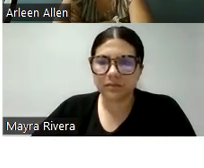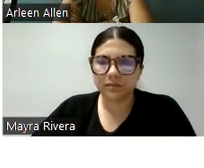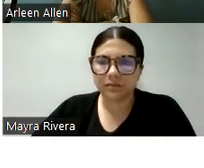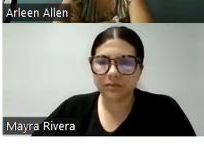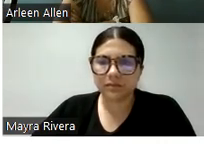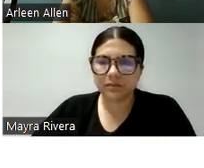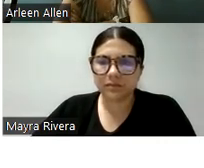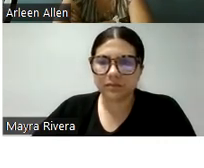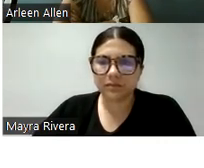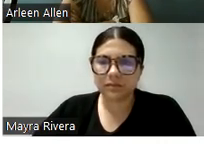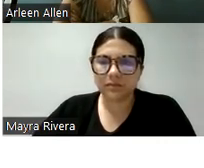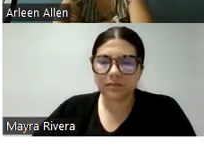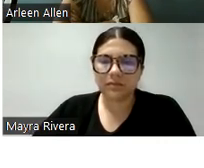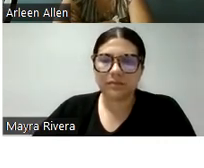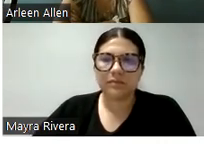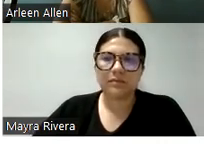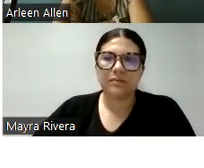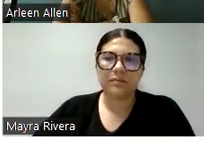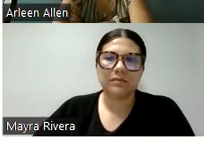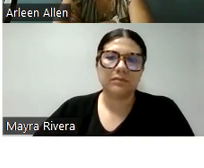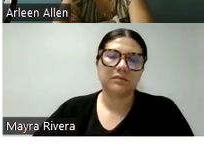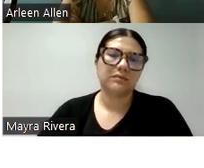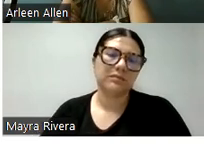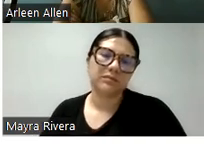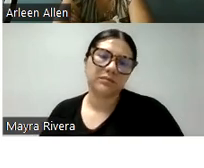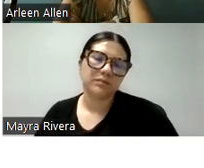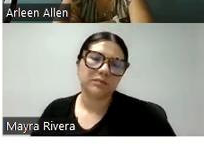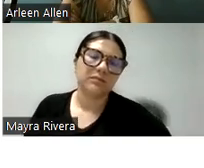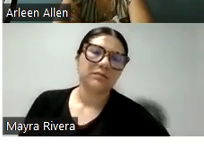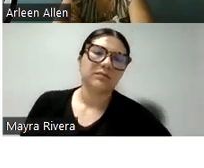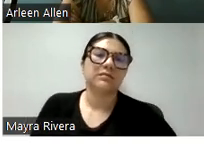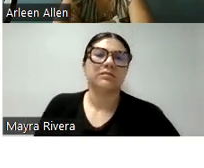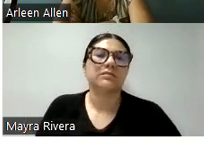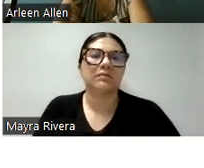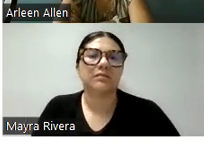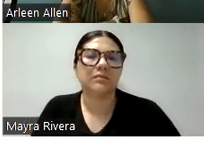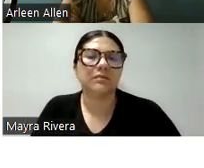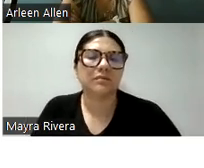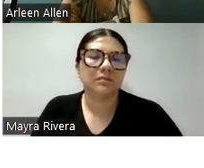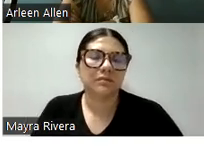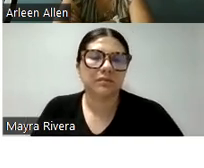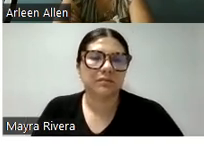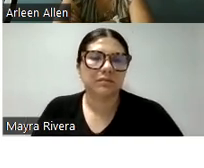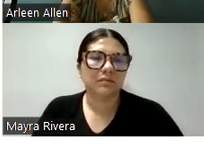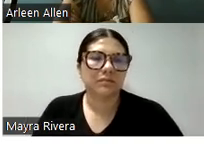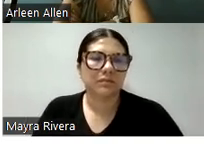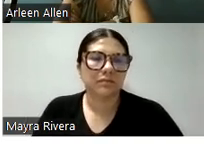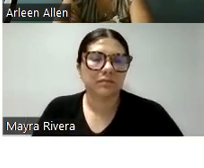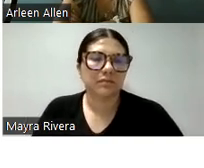of the population of youth identify as LGBTQ. Now, 1.4% of the youth in the US identify as